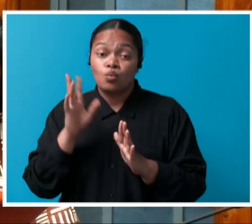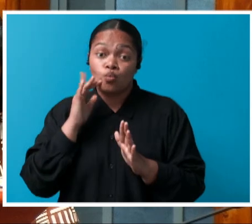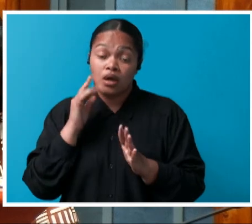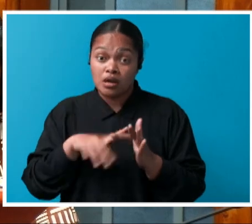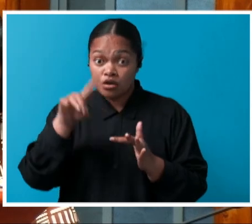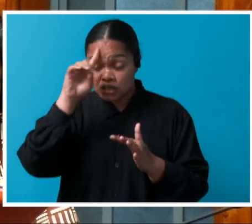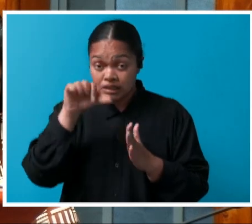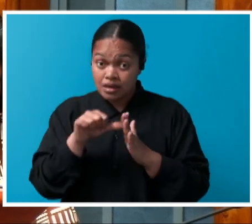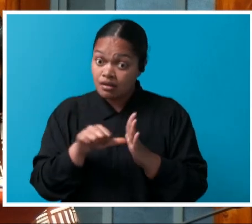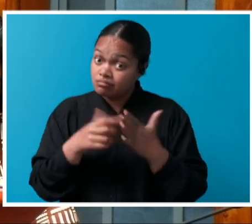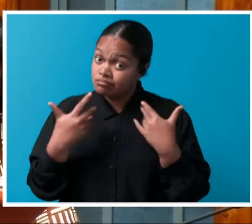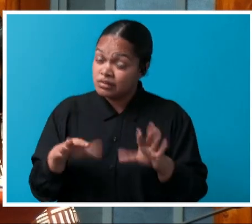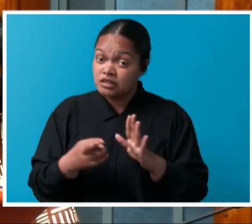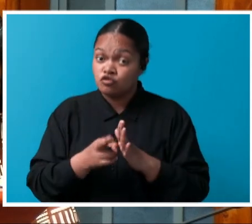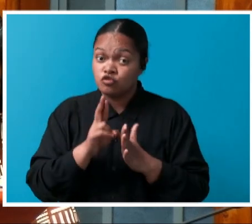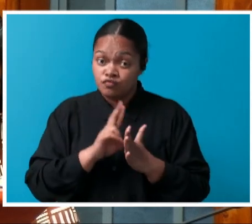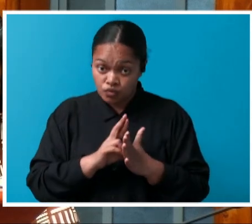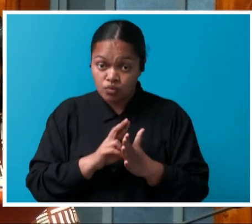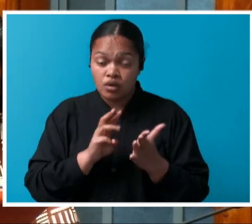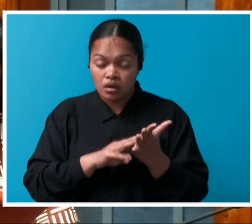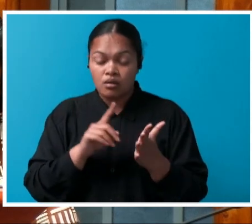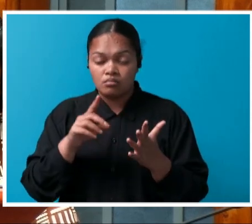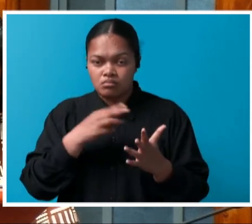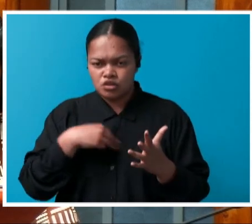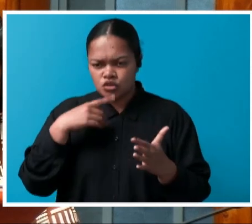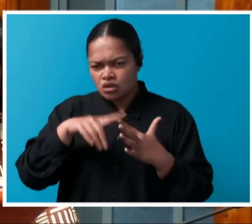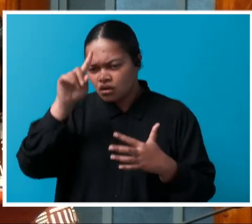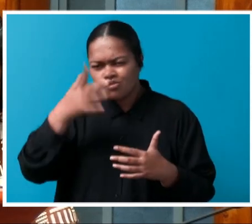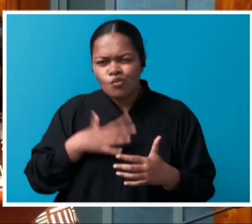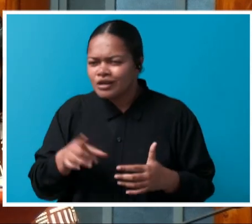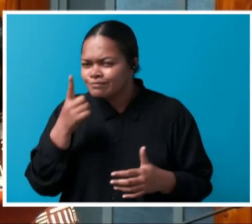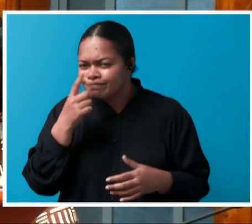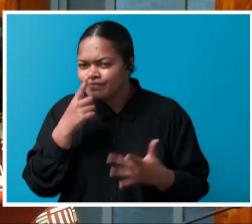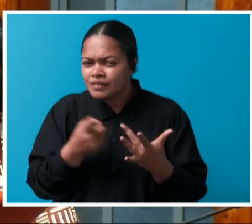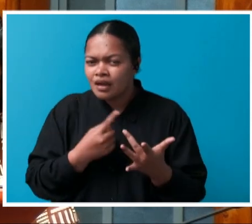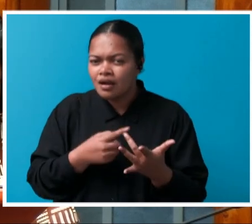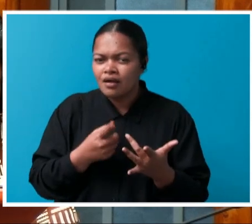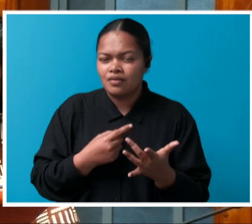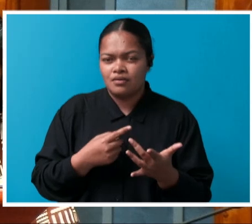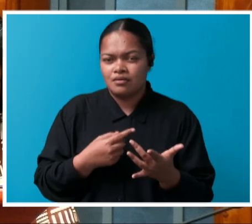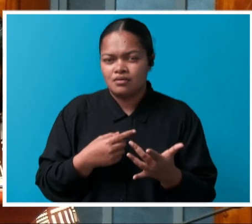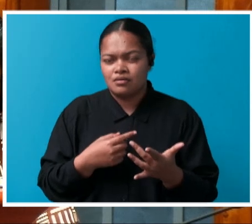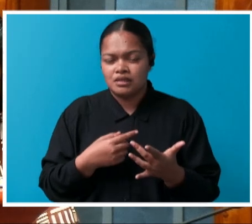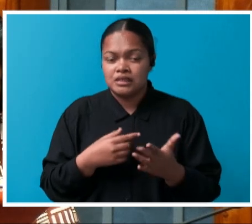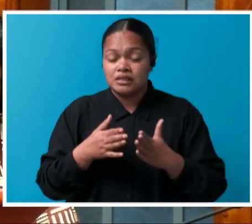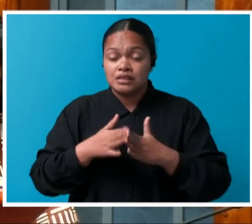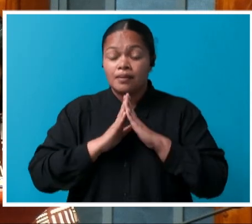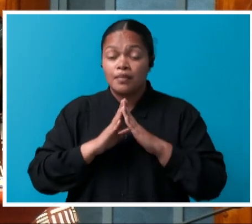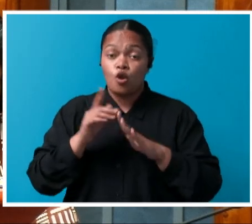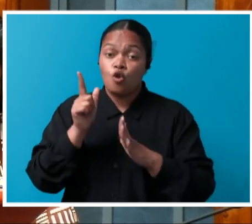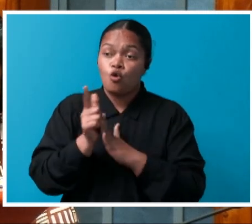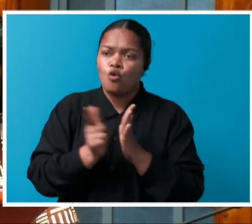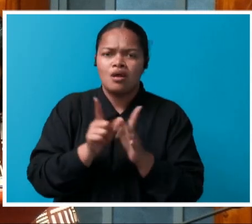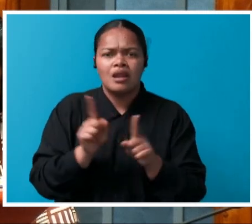Education Act review is in progress, MOE will also like to review other accompanying educational establishment laws like those